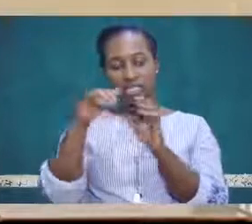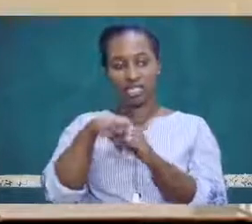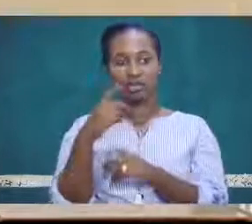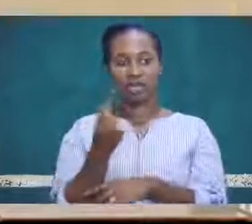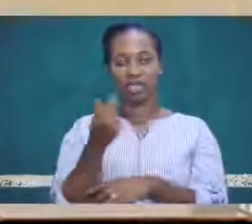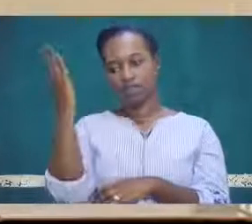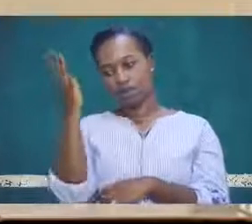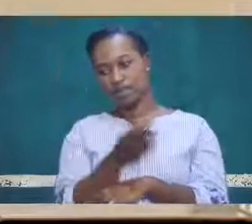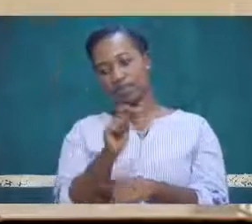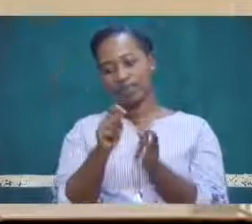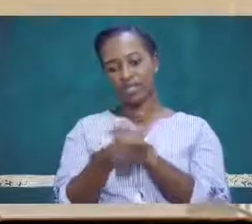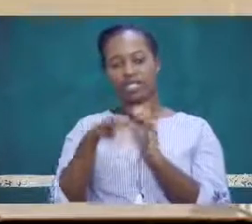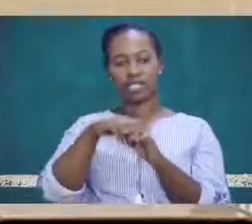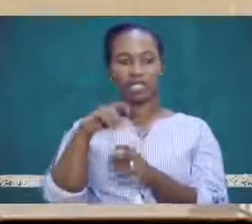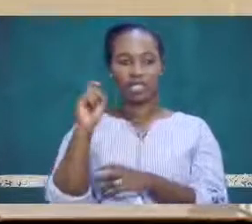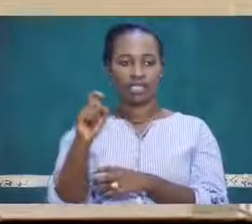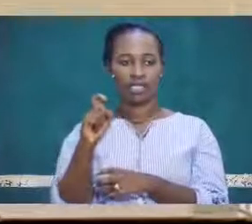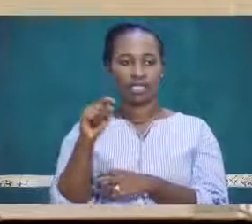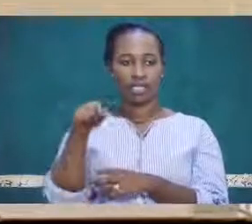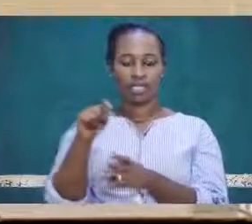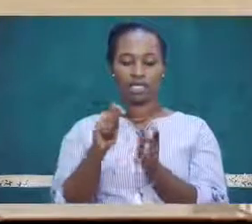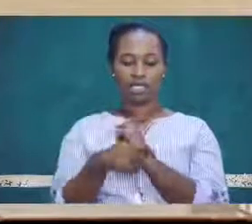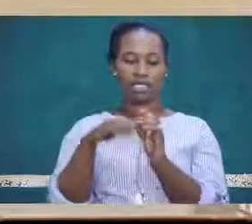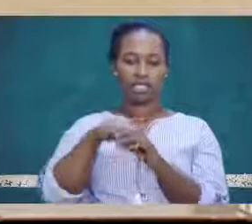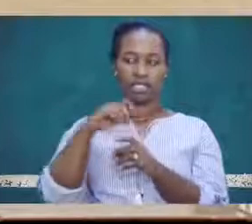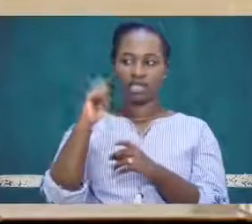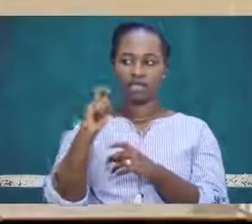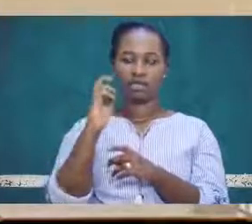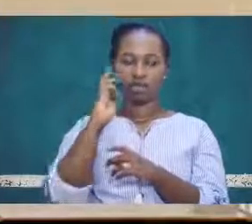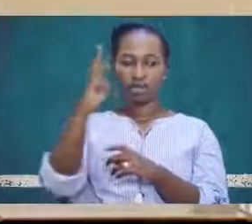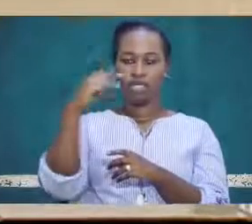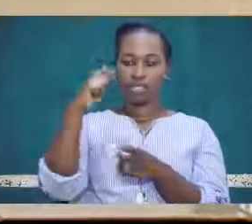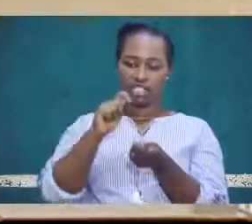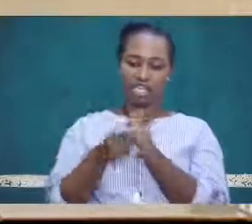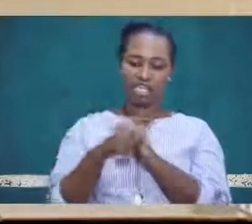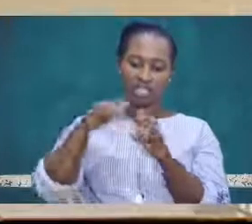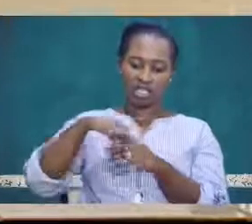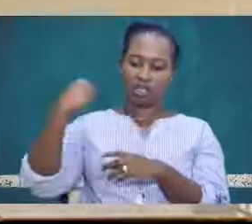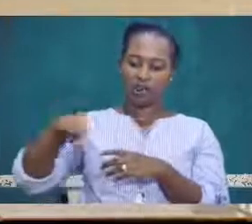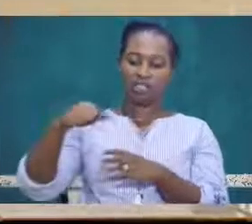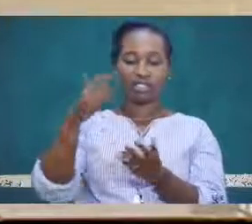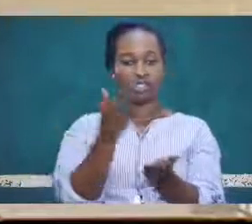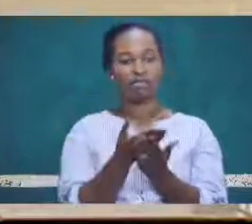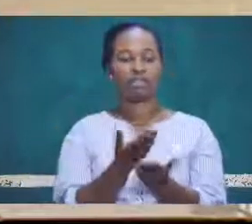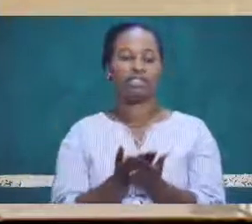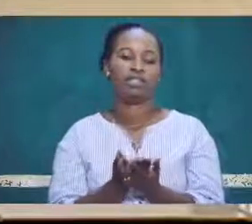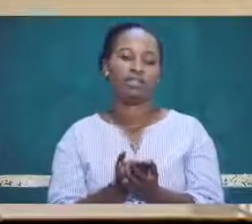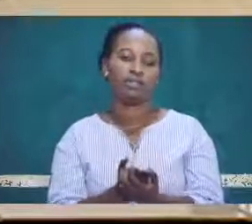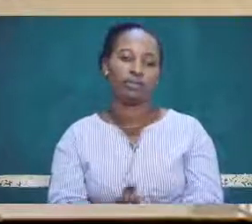over change in X. Change in X, that will be change in quantity demanded. So change in Y,